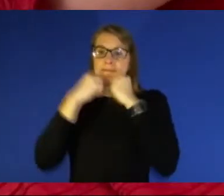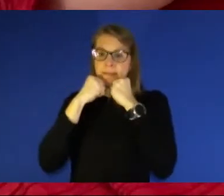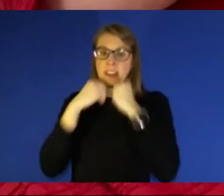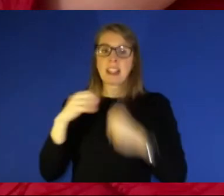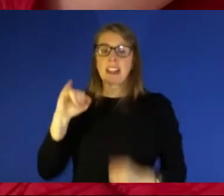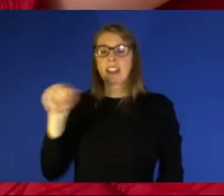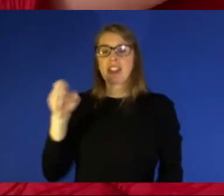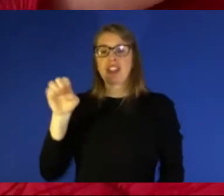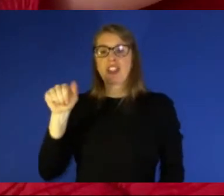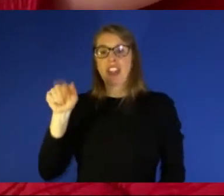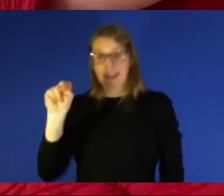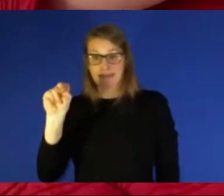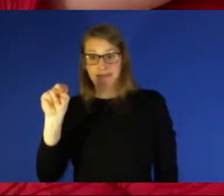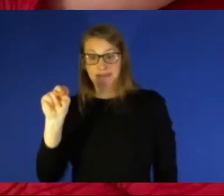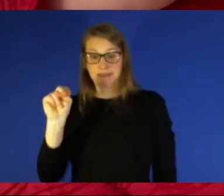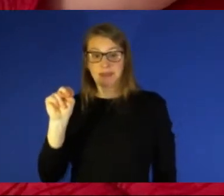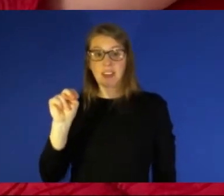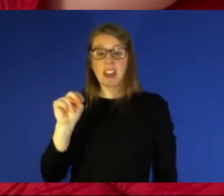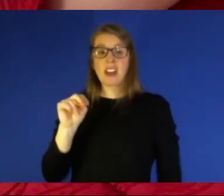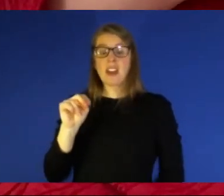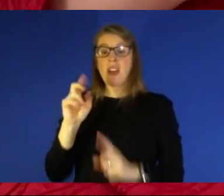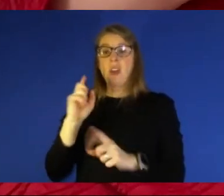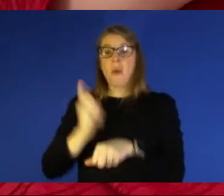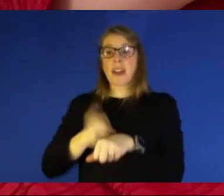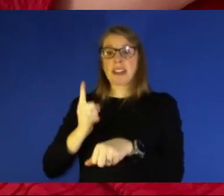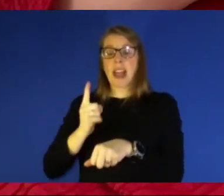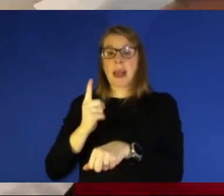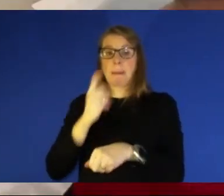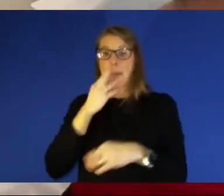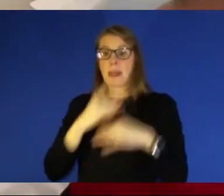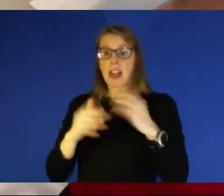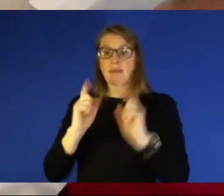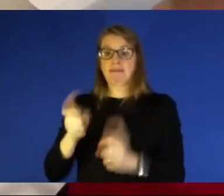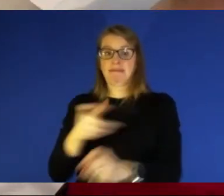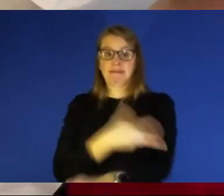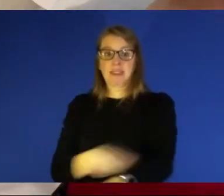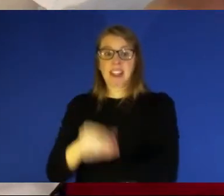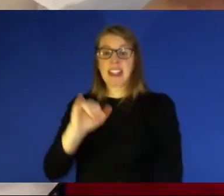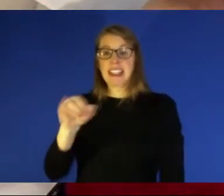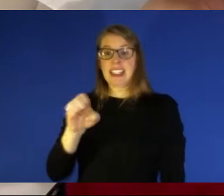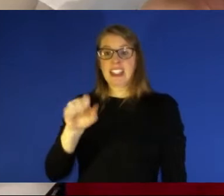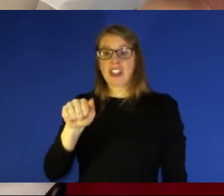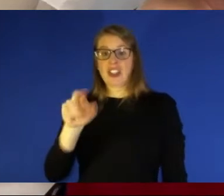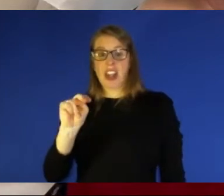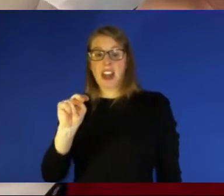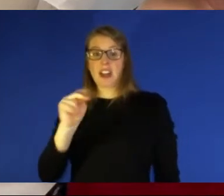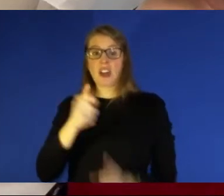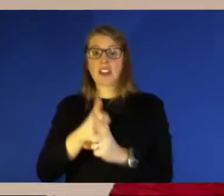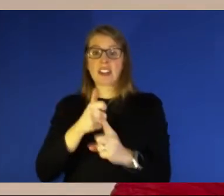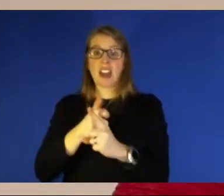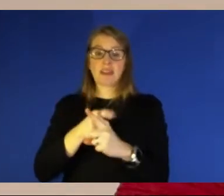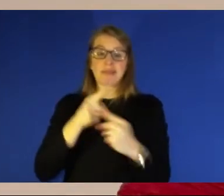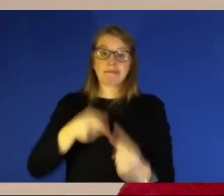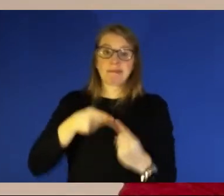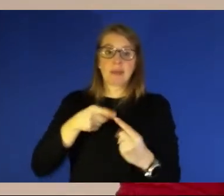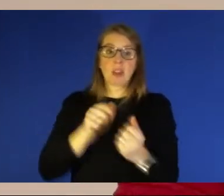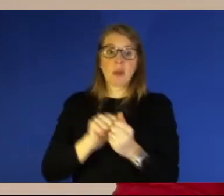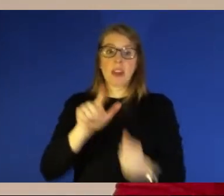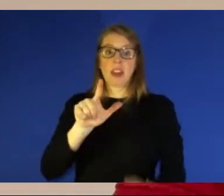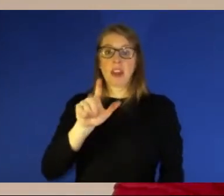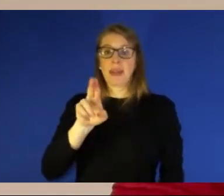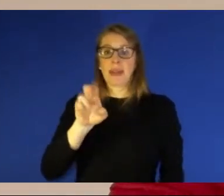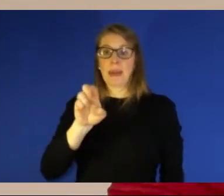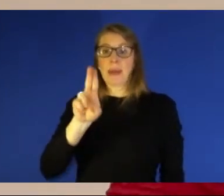one-time blood donor, though, is finding herself on the other side because Jean is tackling leukemia now. I've given blood